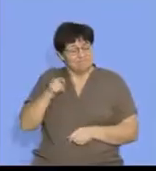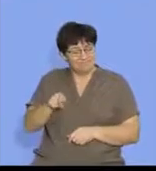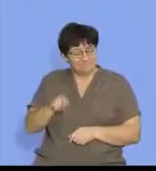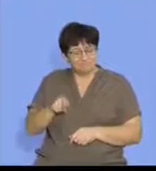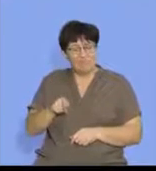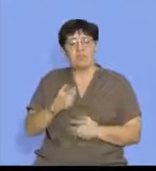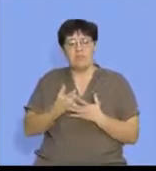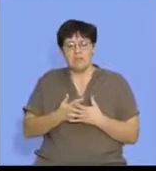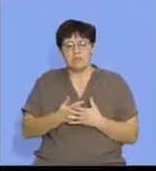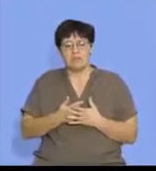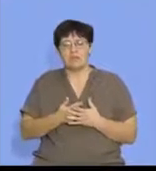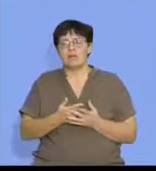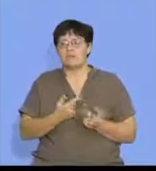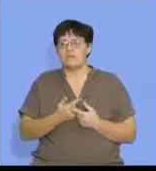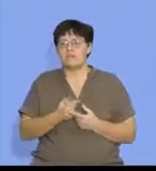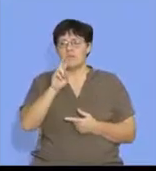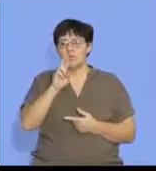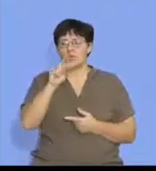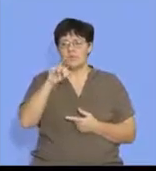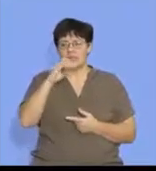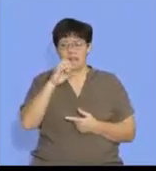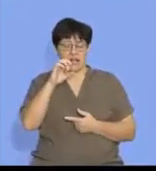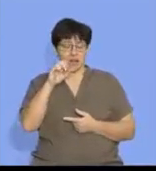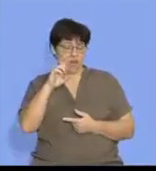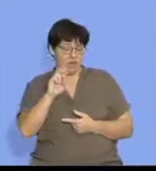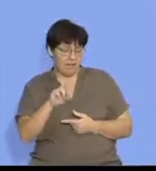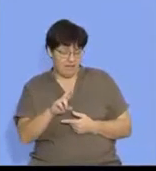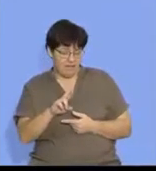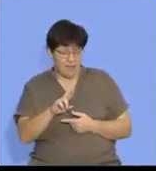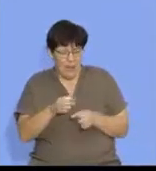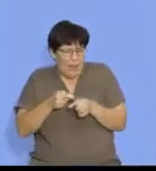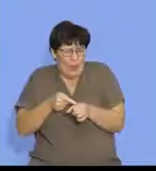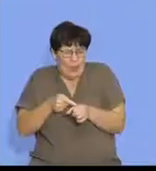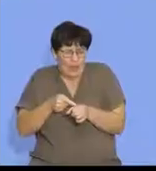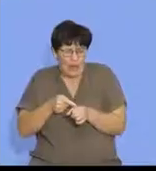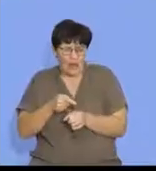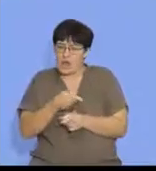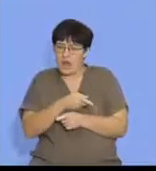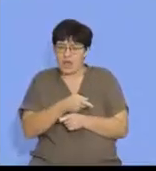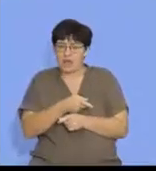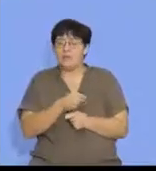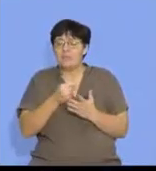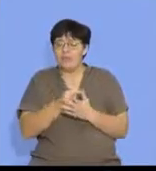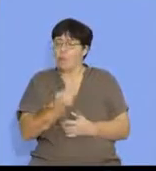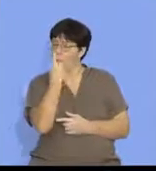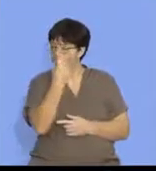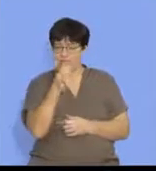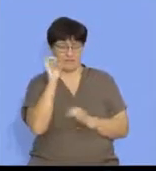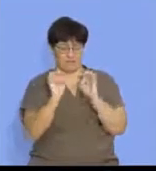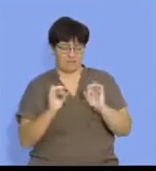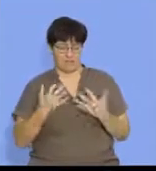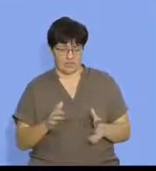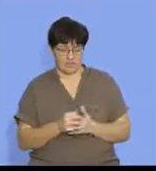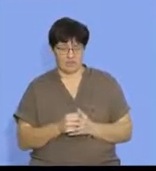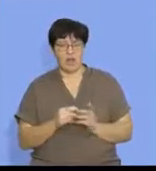be little unicellular. Guys, these are really small. They're not like the plants. They are one single cell, and they're going to